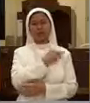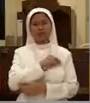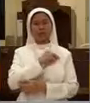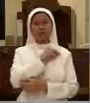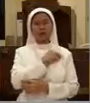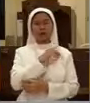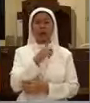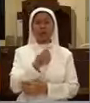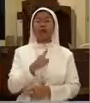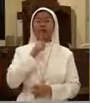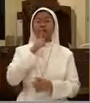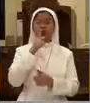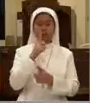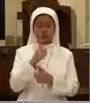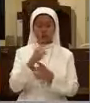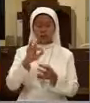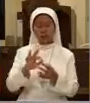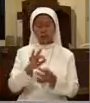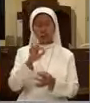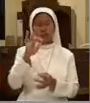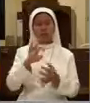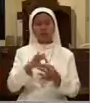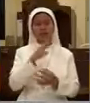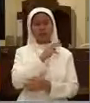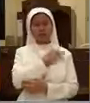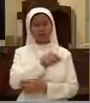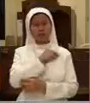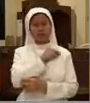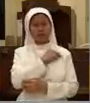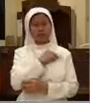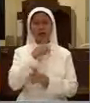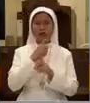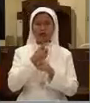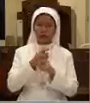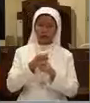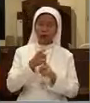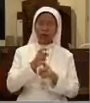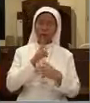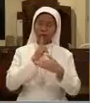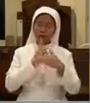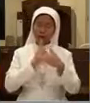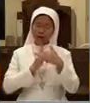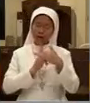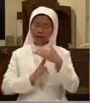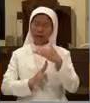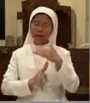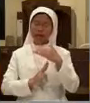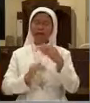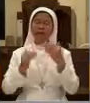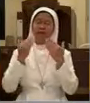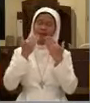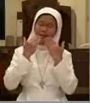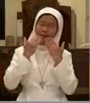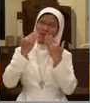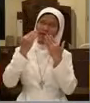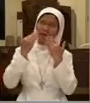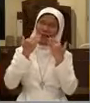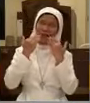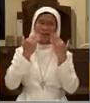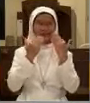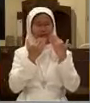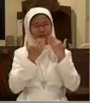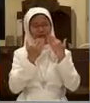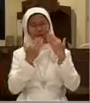The true spirit of mission comes from a humble, grateful,